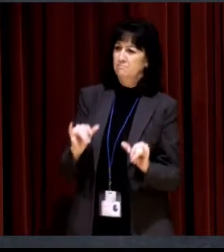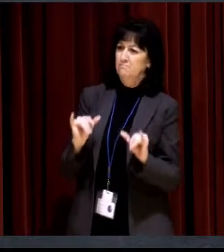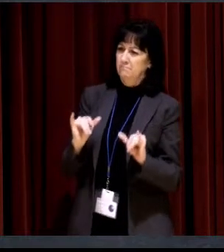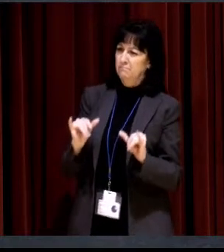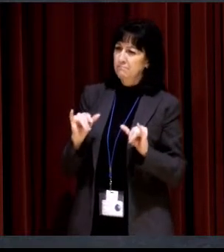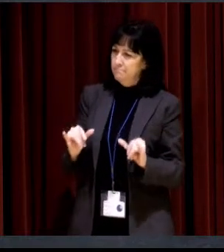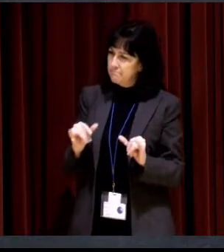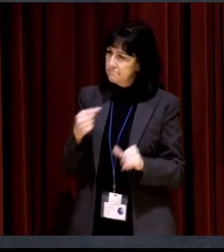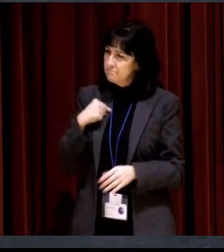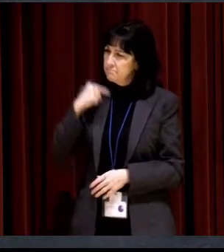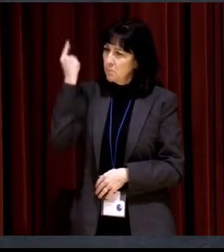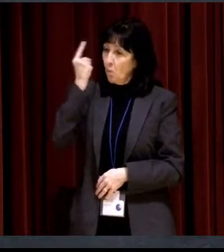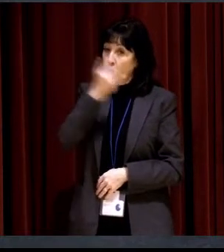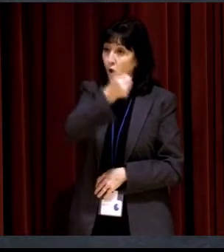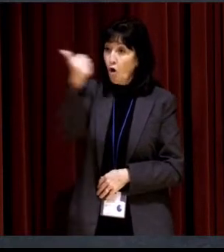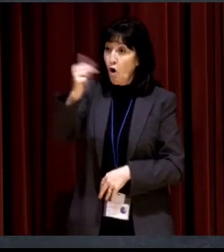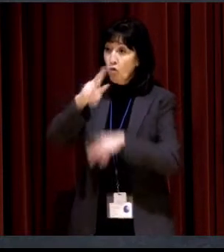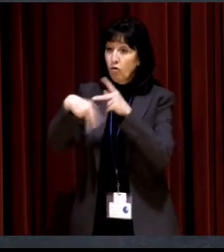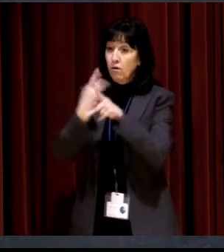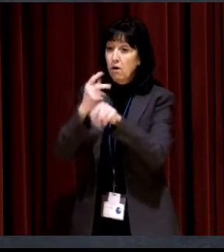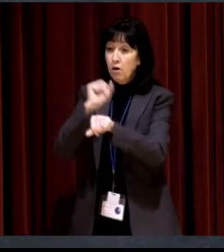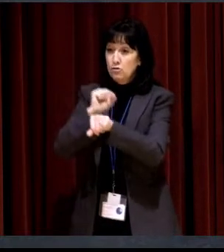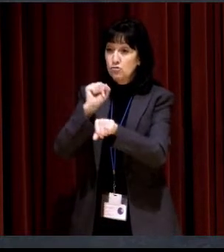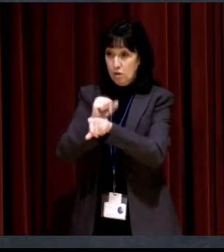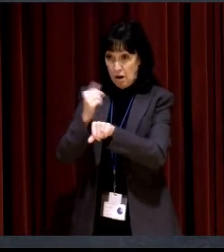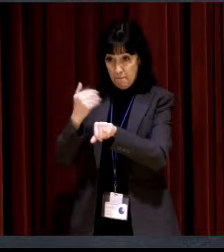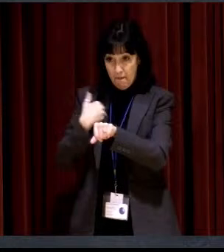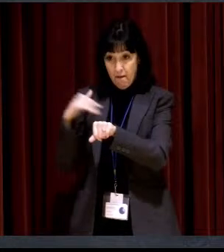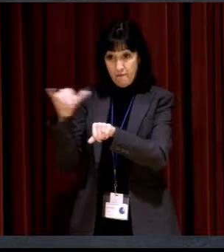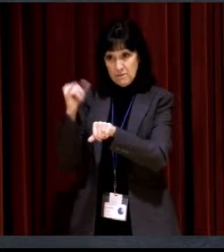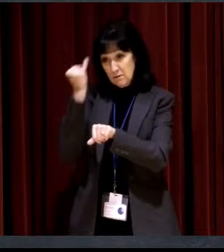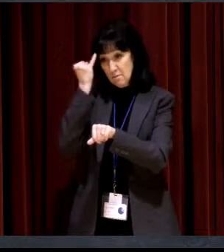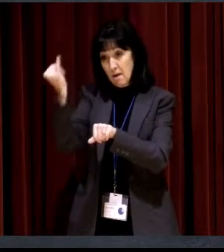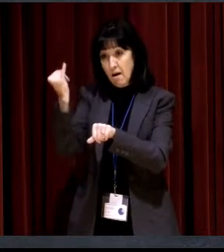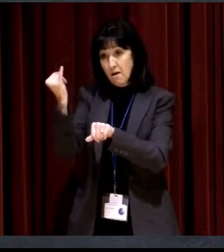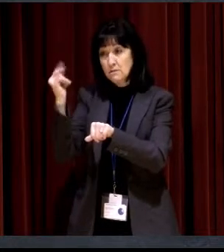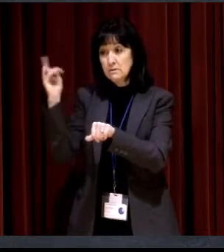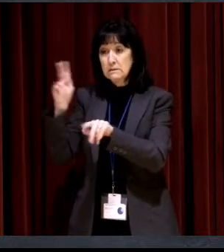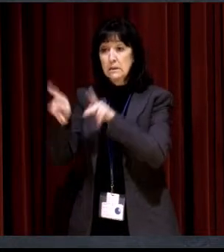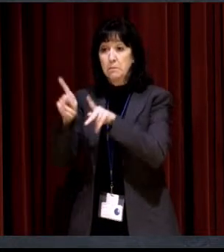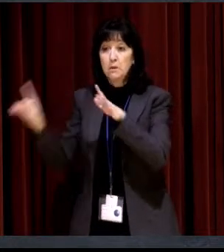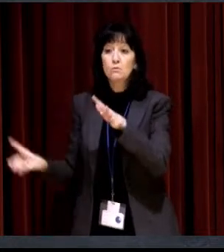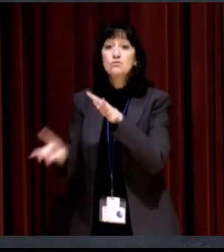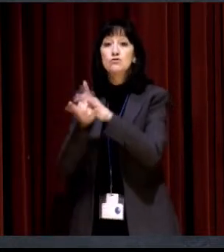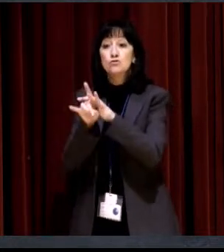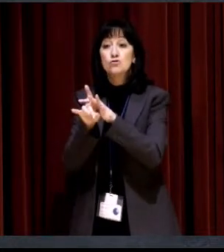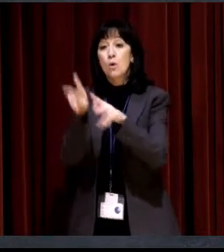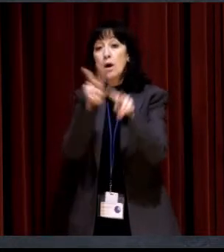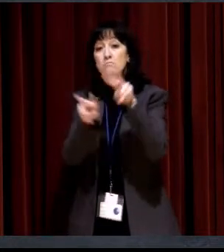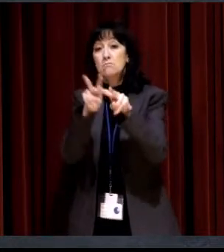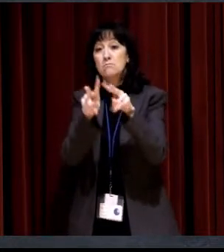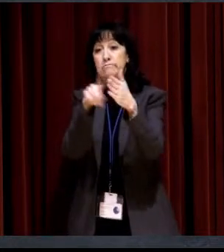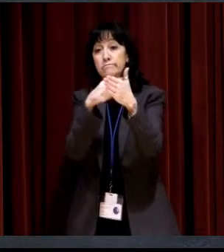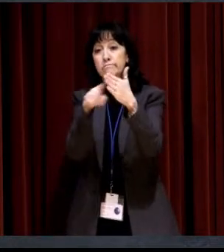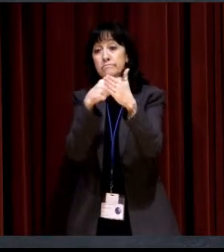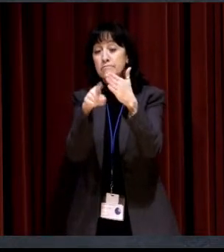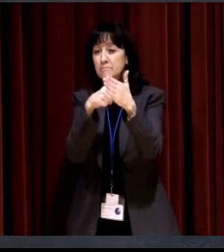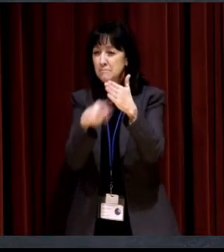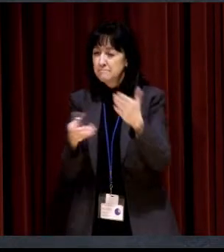in that way? You know, and I think this is year 3. People are tired of being critiqued. When I can just transfer